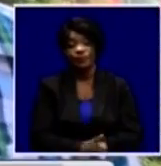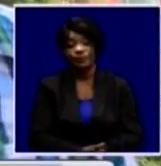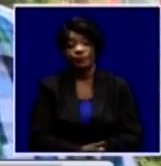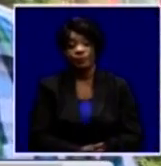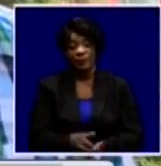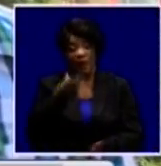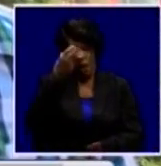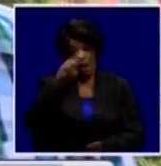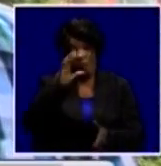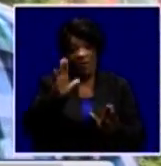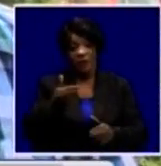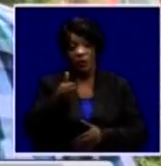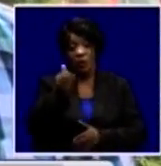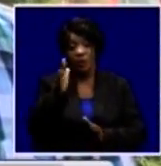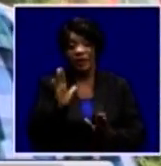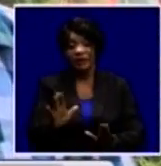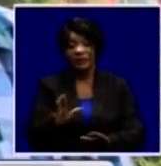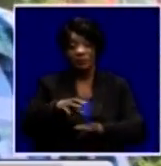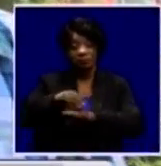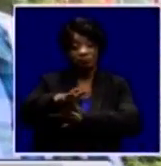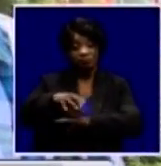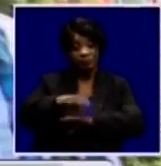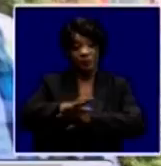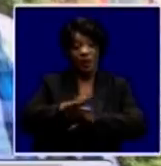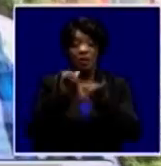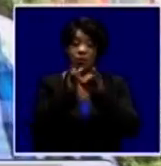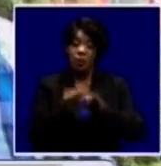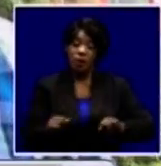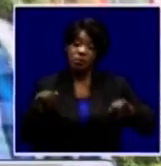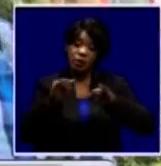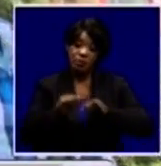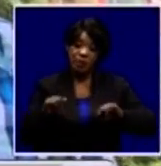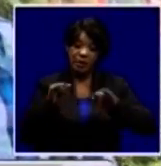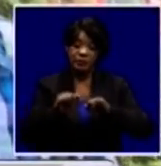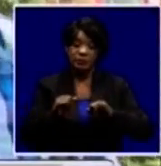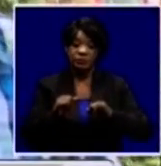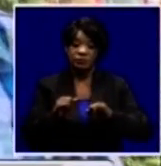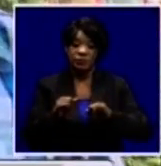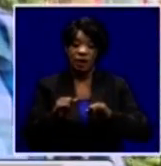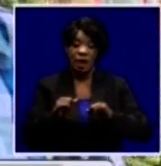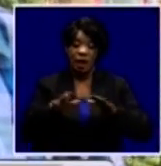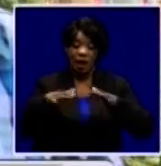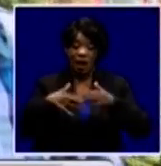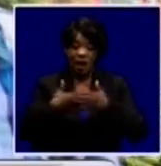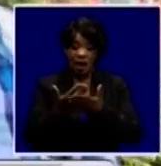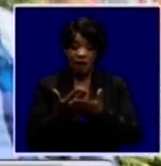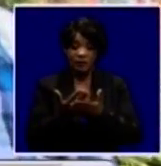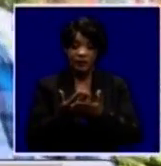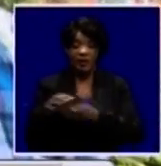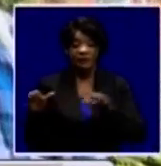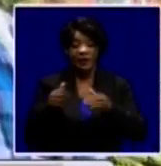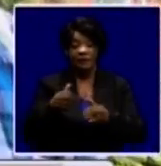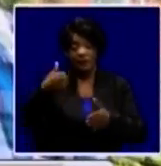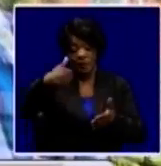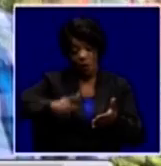mine owners to implement in the similar way they have done with their own mines on